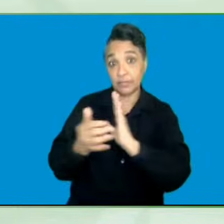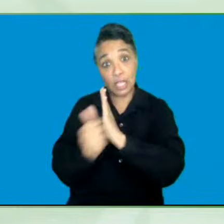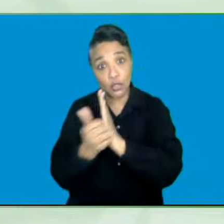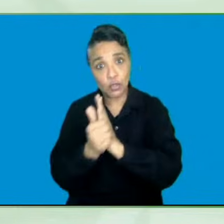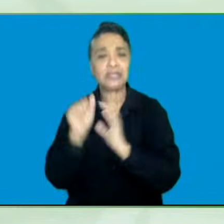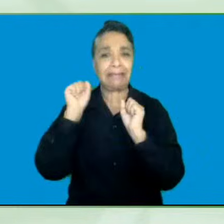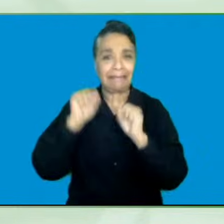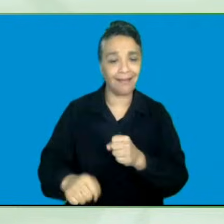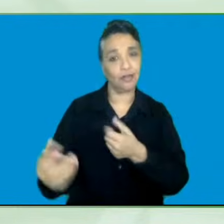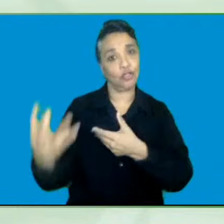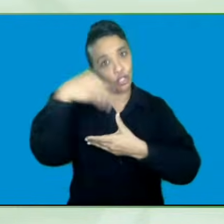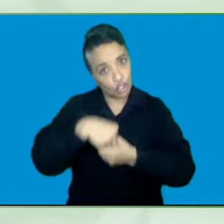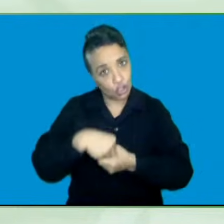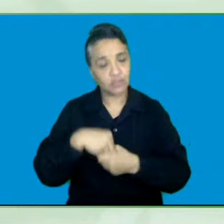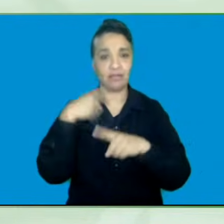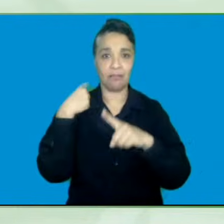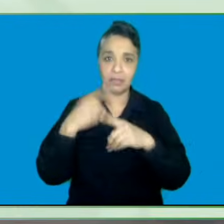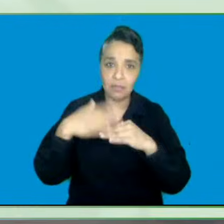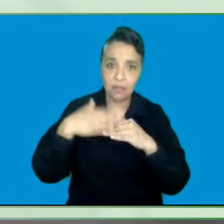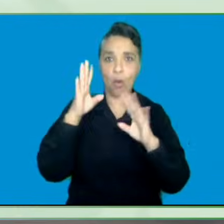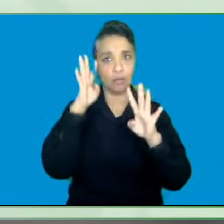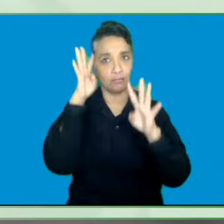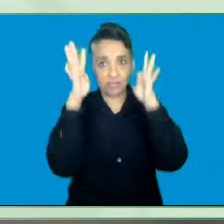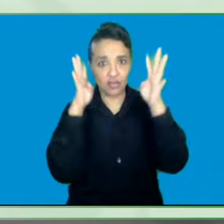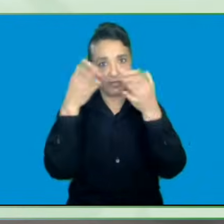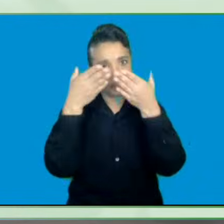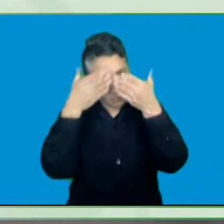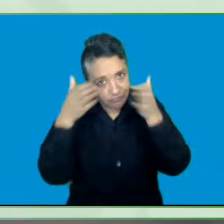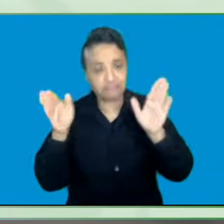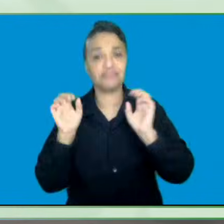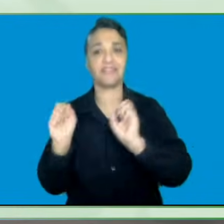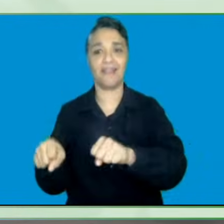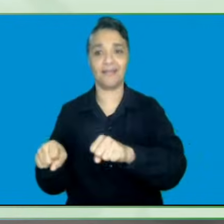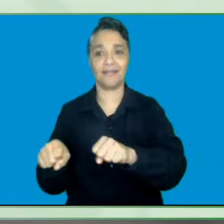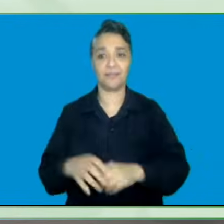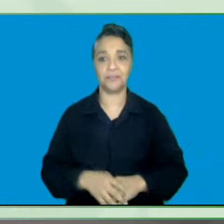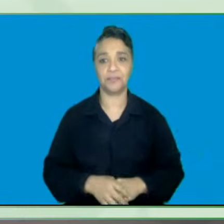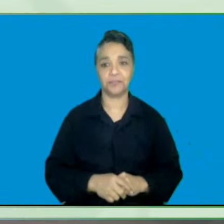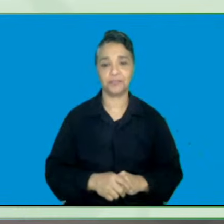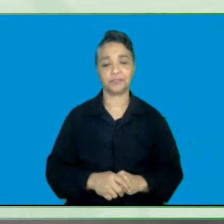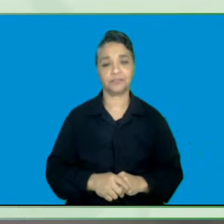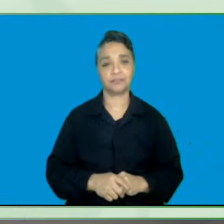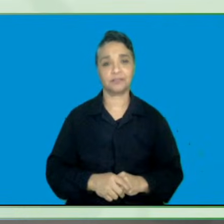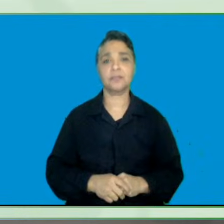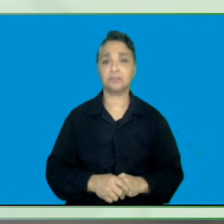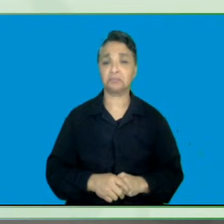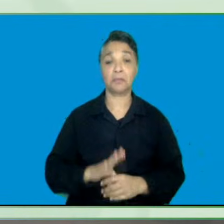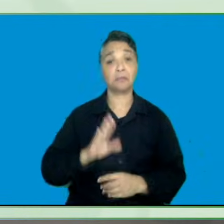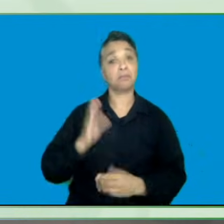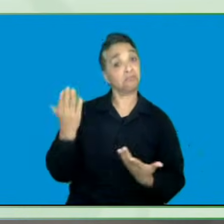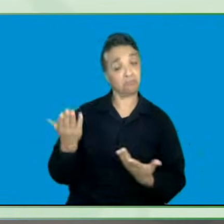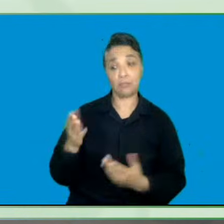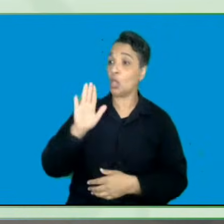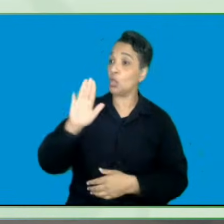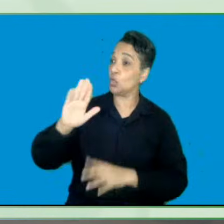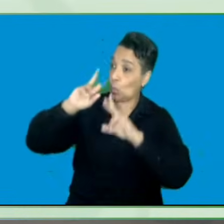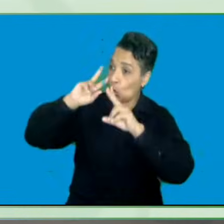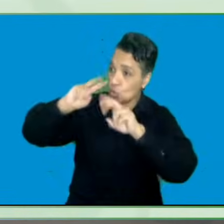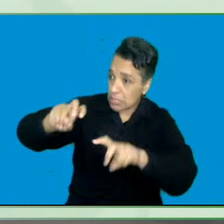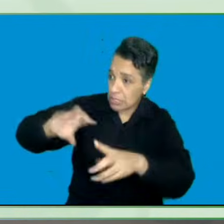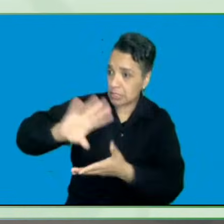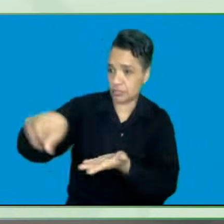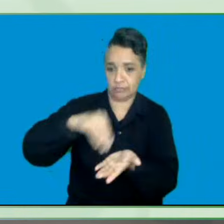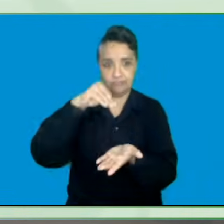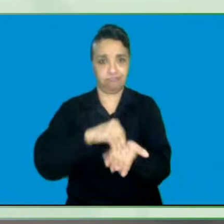inclusive and more innovative. So, basing on the research that you made for the report, do